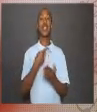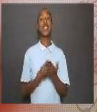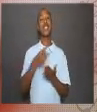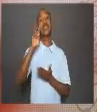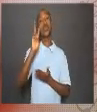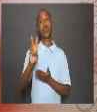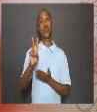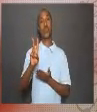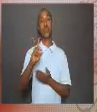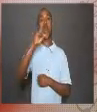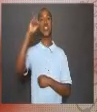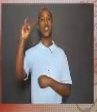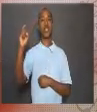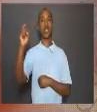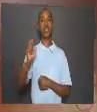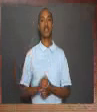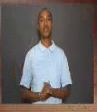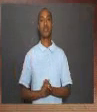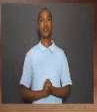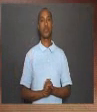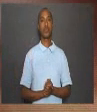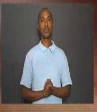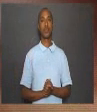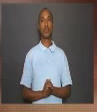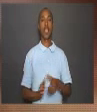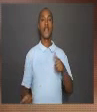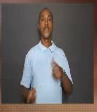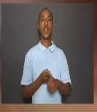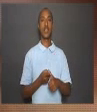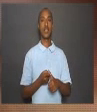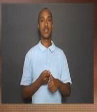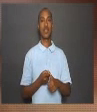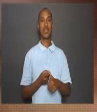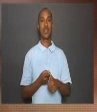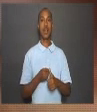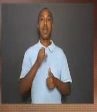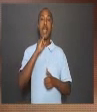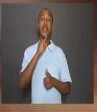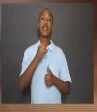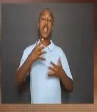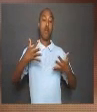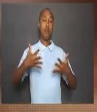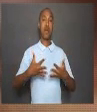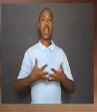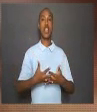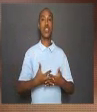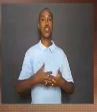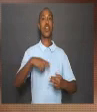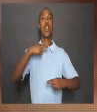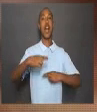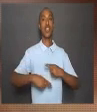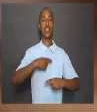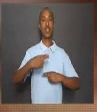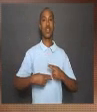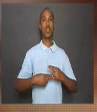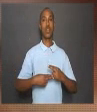these 2 questions. First, Is a combination